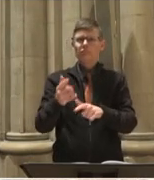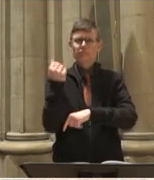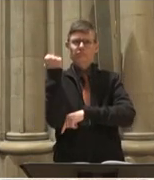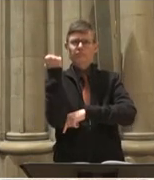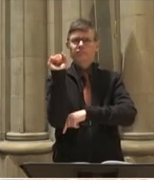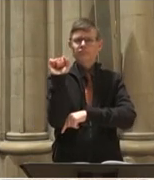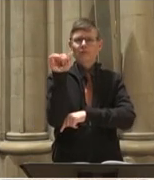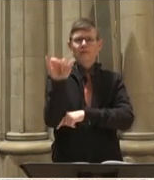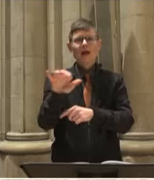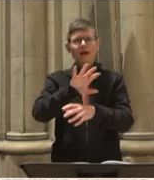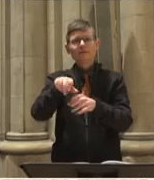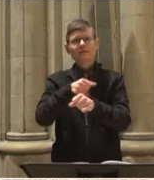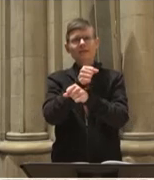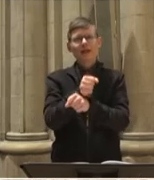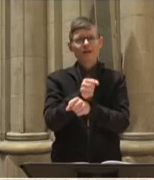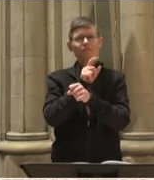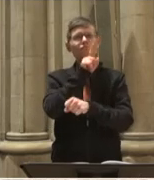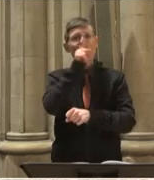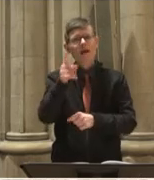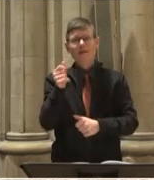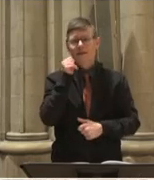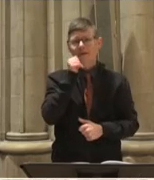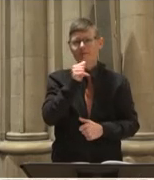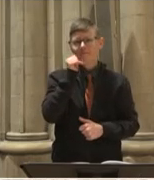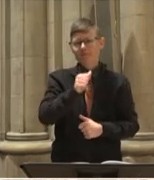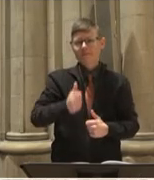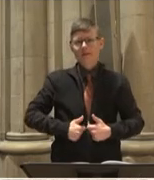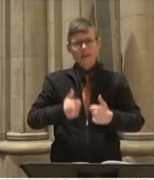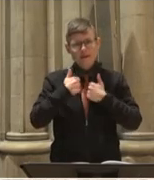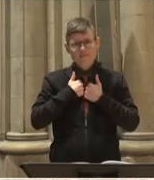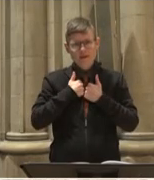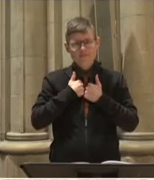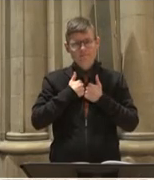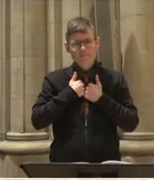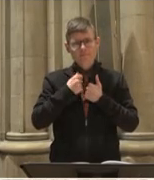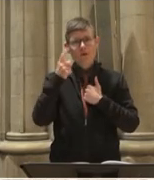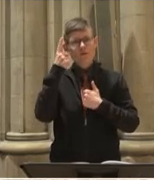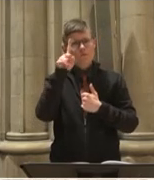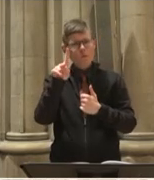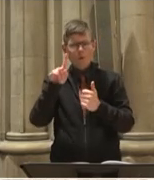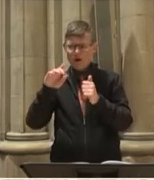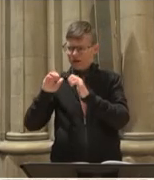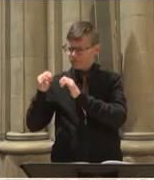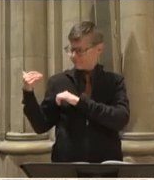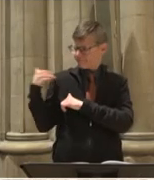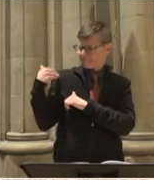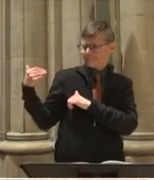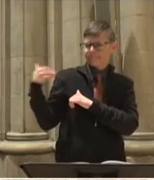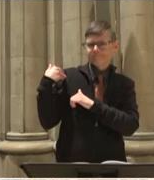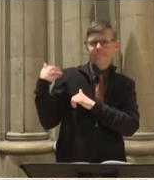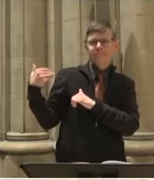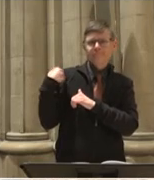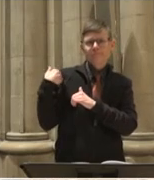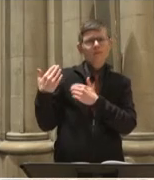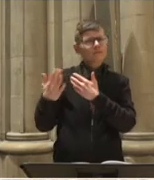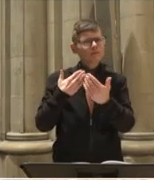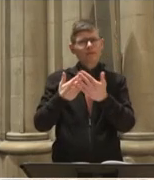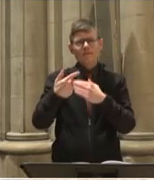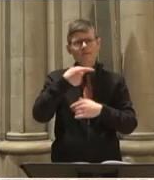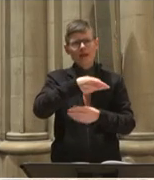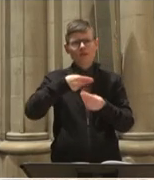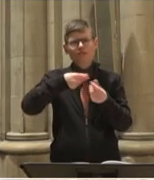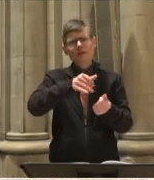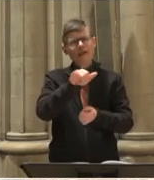enslaved realities of their living, as a means for reminding them that though they were treated as